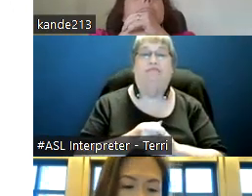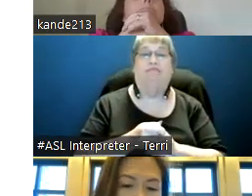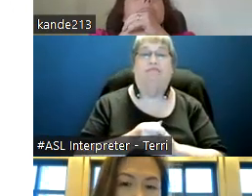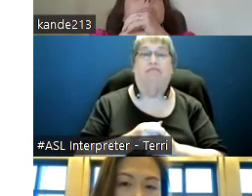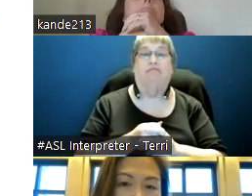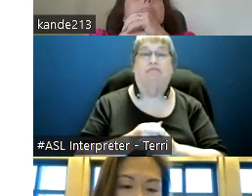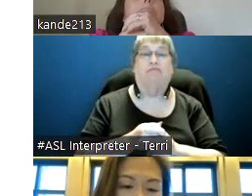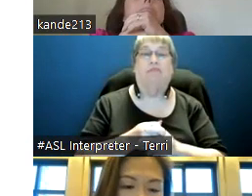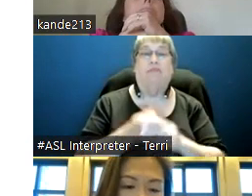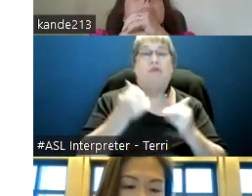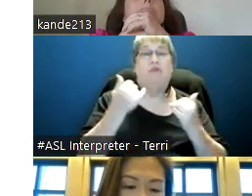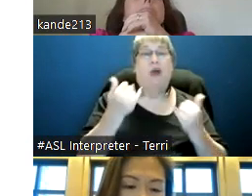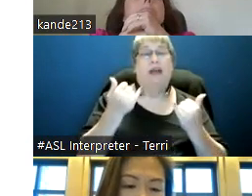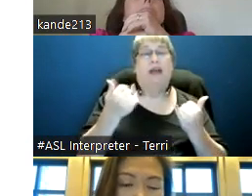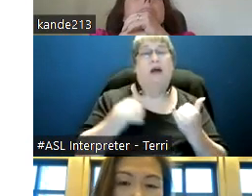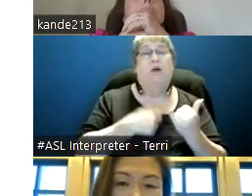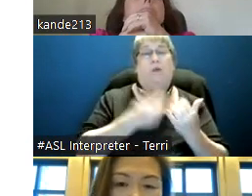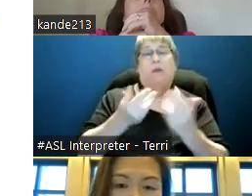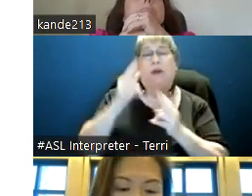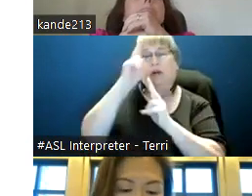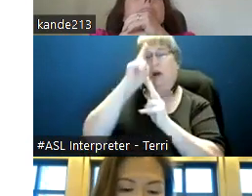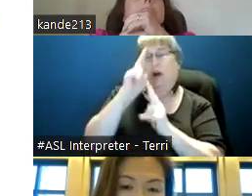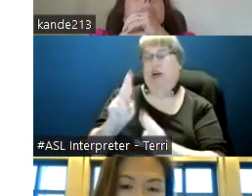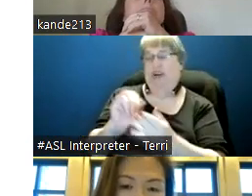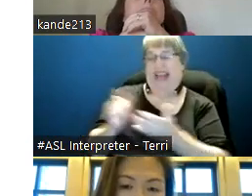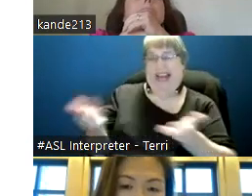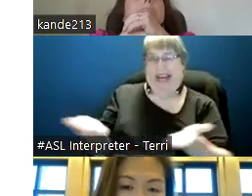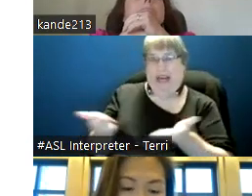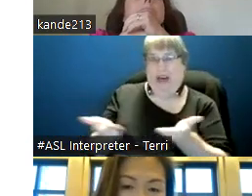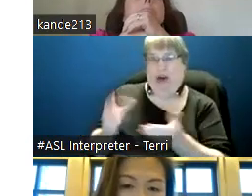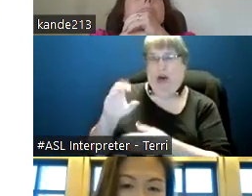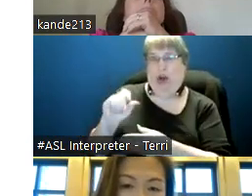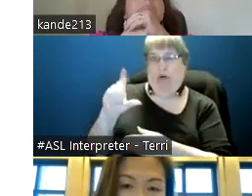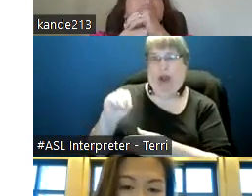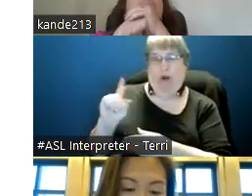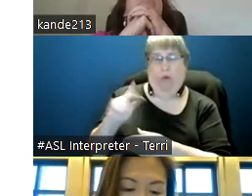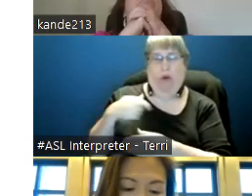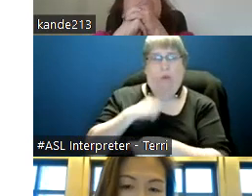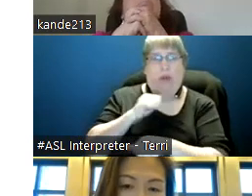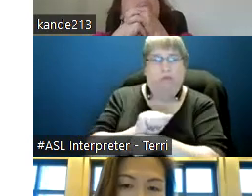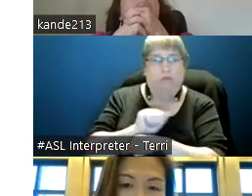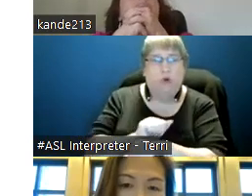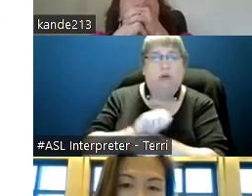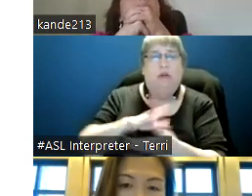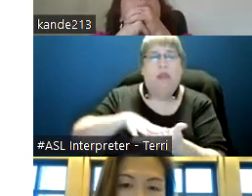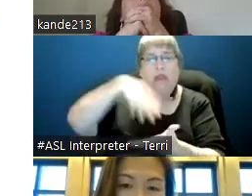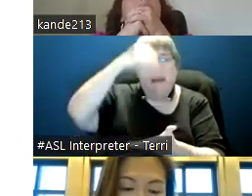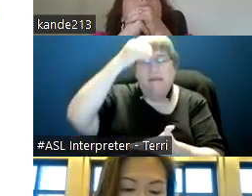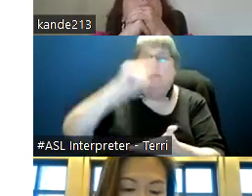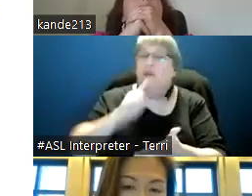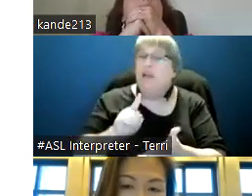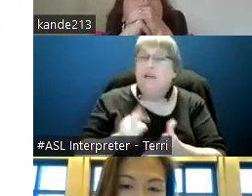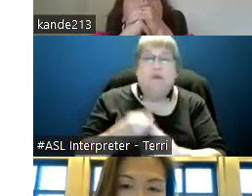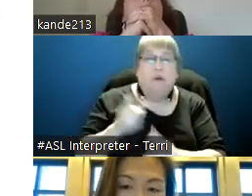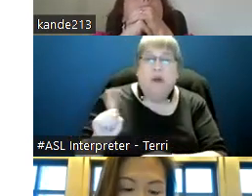So we would like to acknowledge that the land we live, work, learn, and commune on is the original homelands